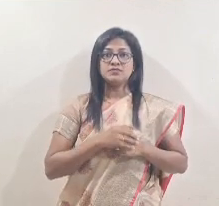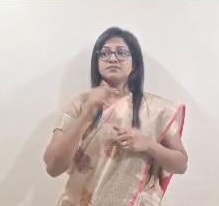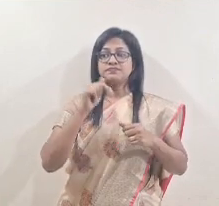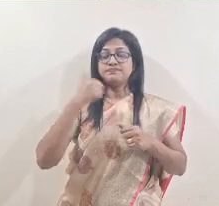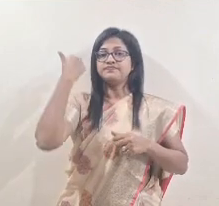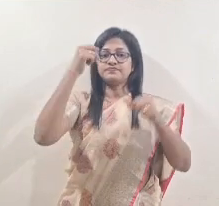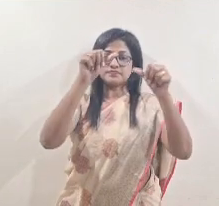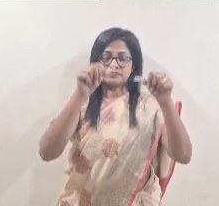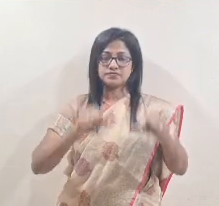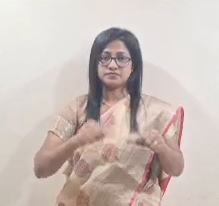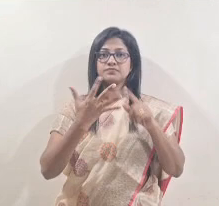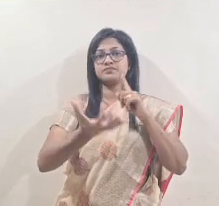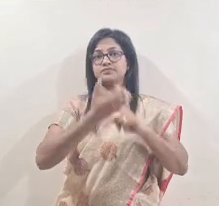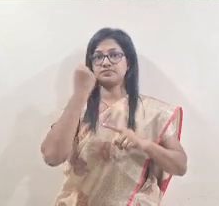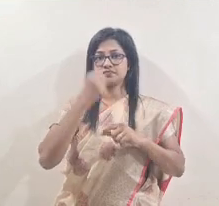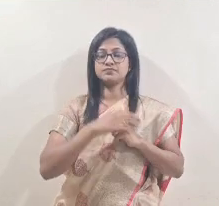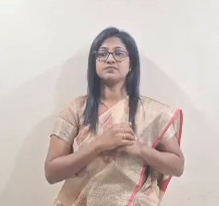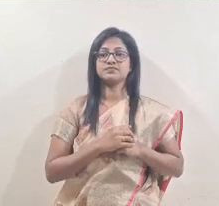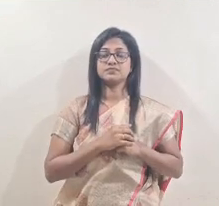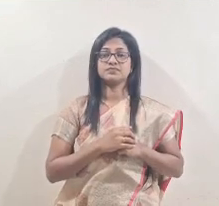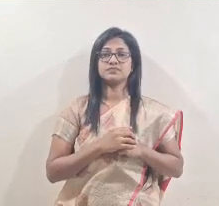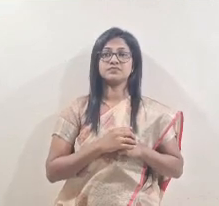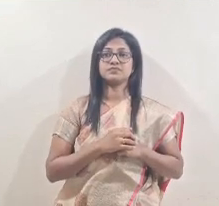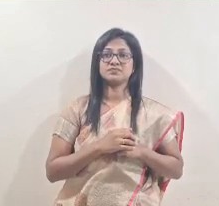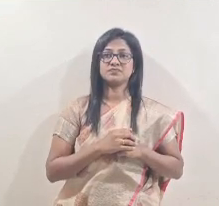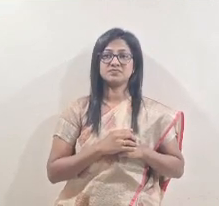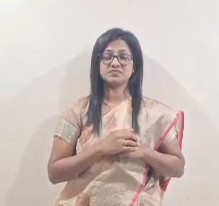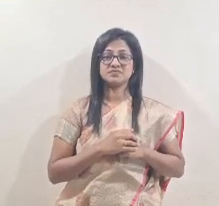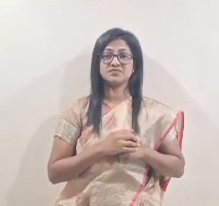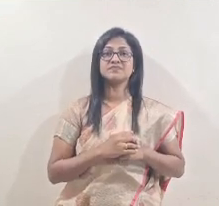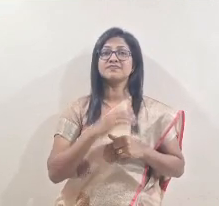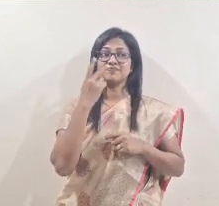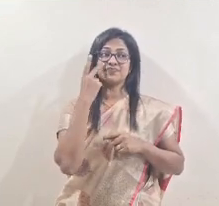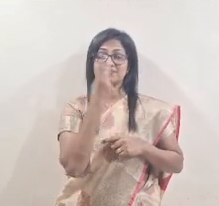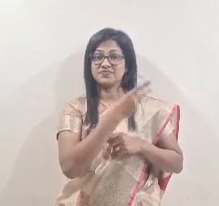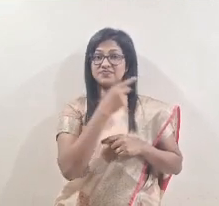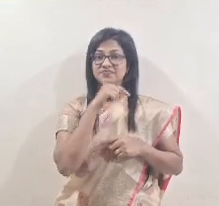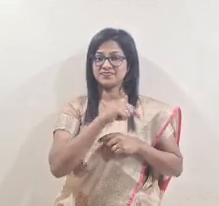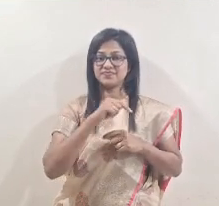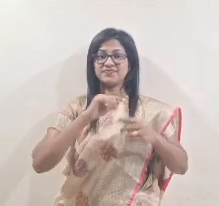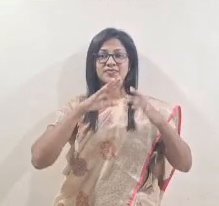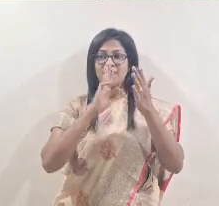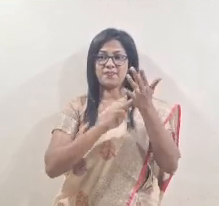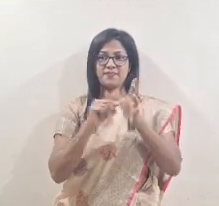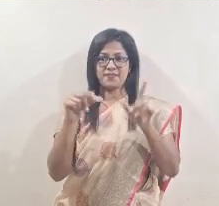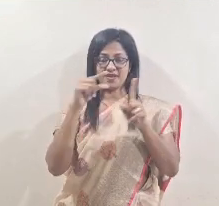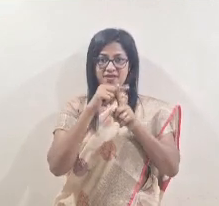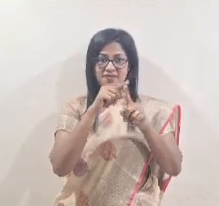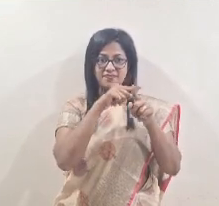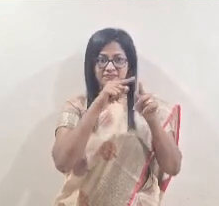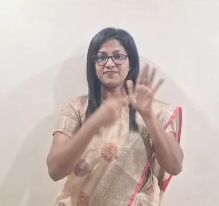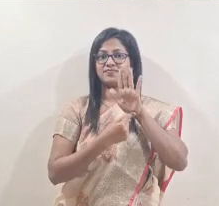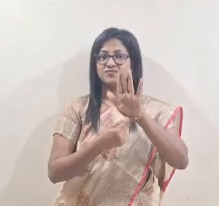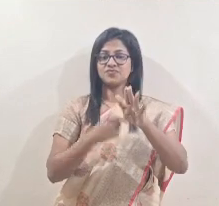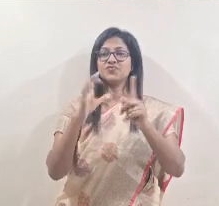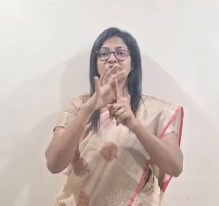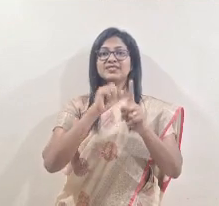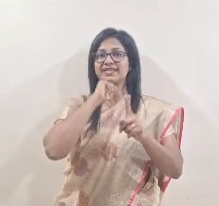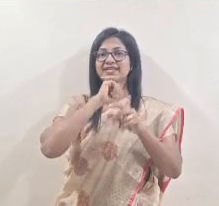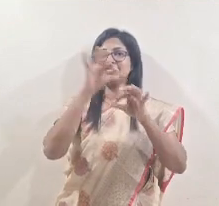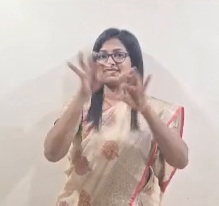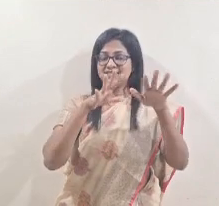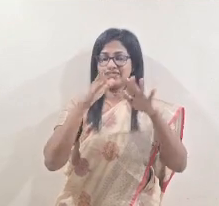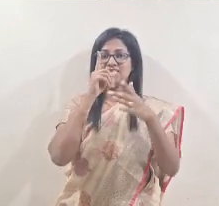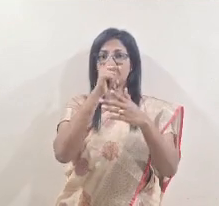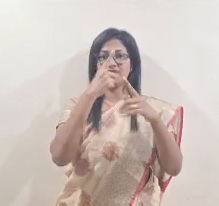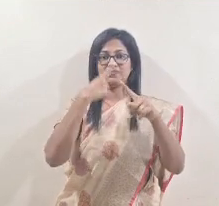And these are the results which we have got. So basically, you can see we have generated a map for Delhi city at